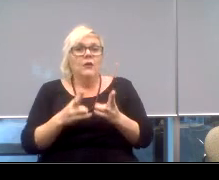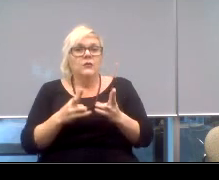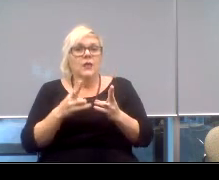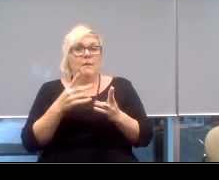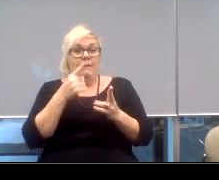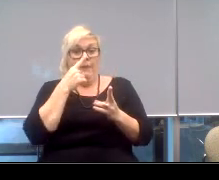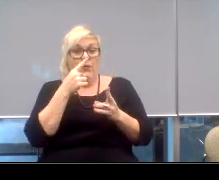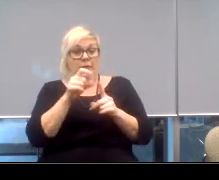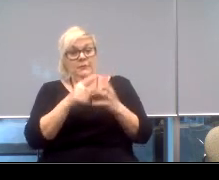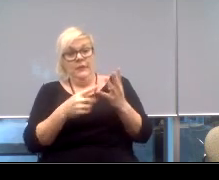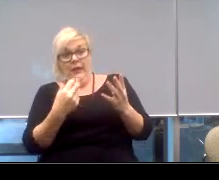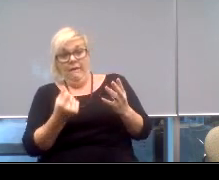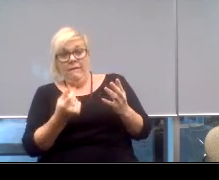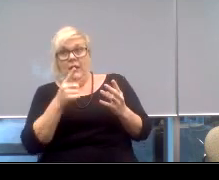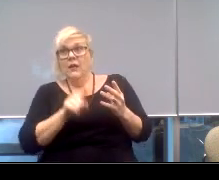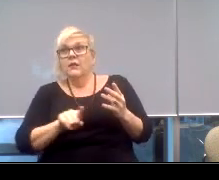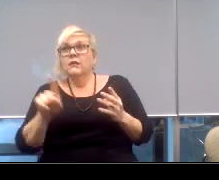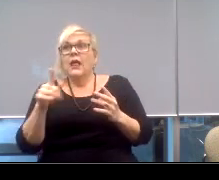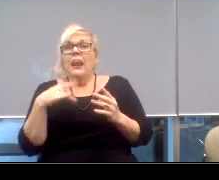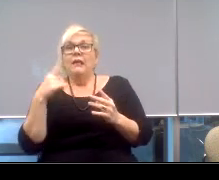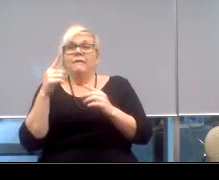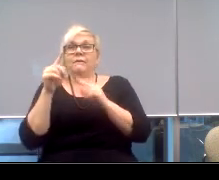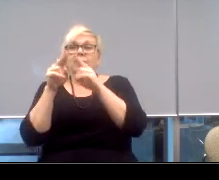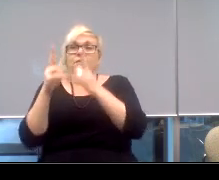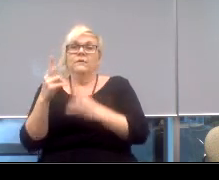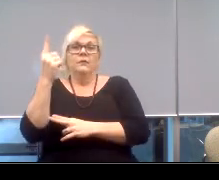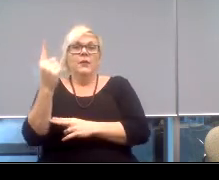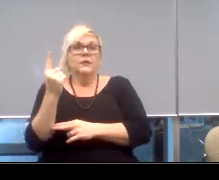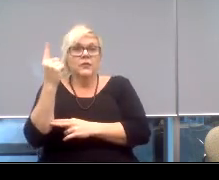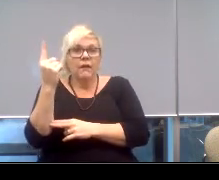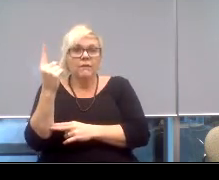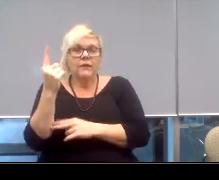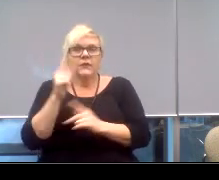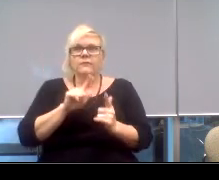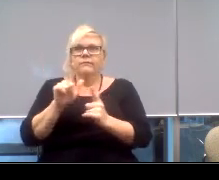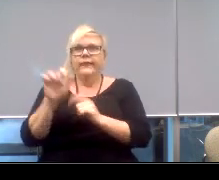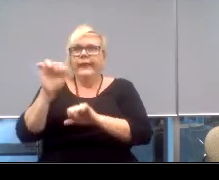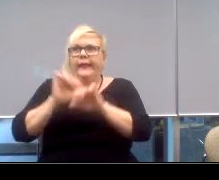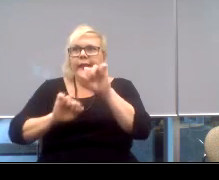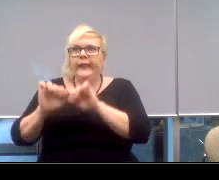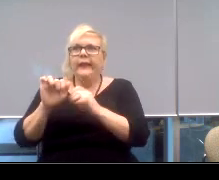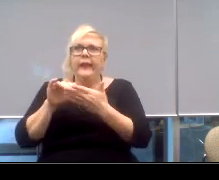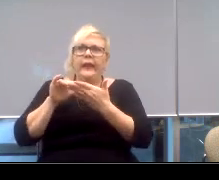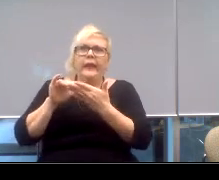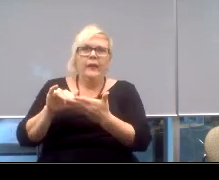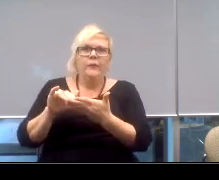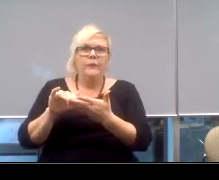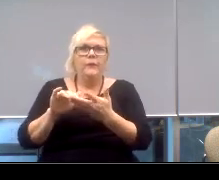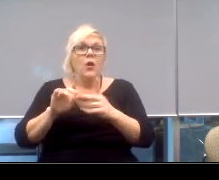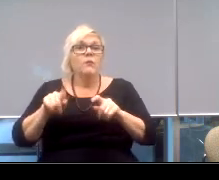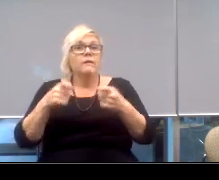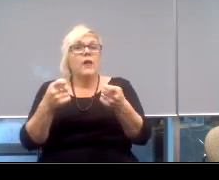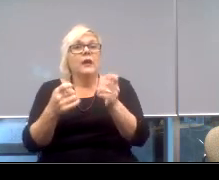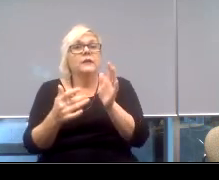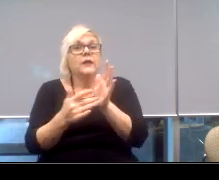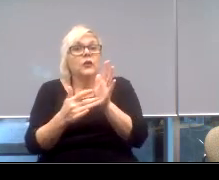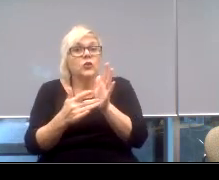live independently, cleaning, maintenance, providing equipment, assistive technologies in that